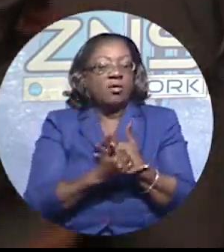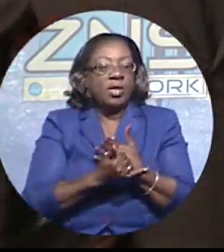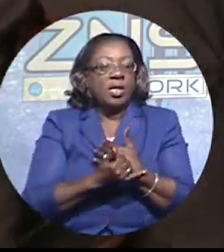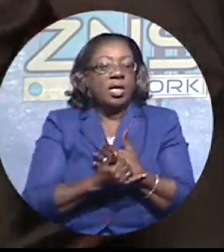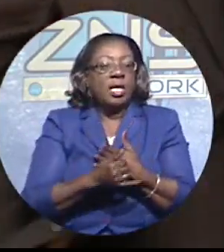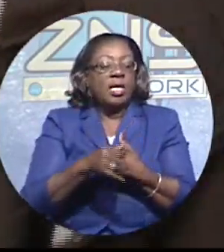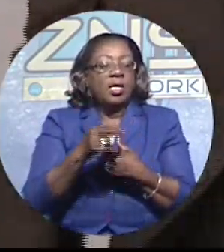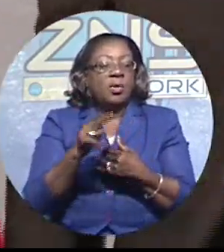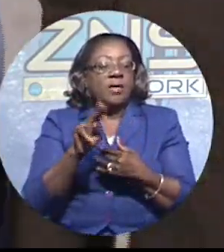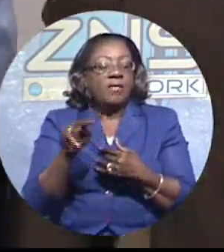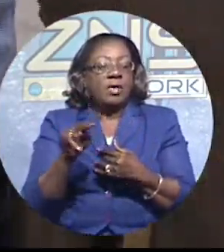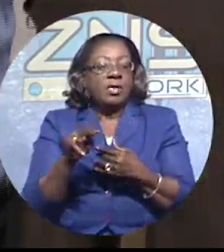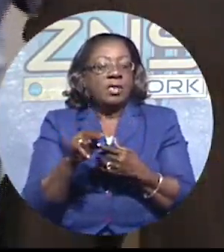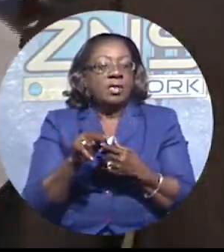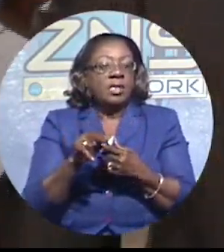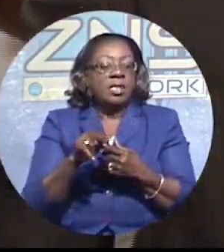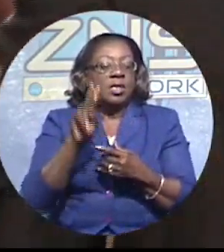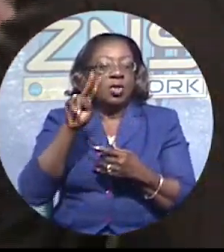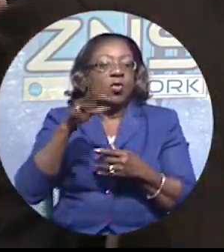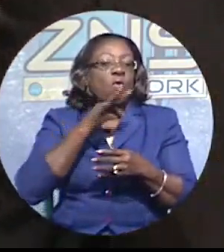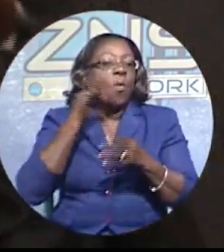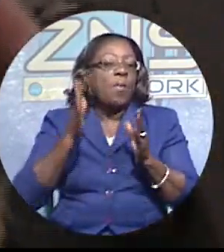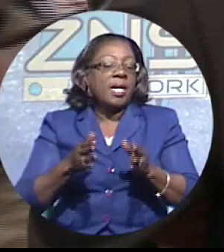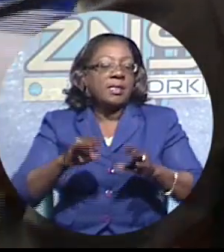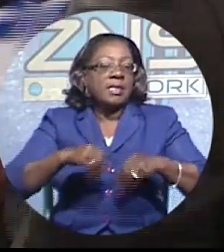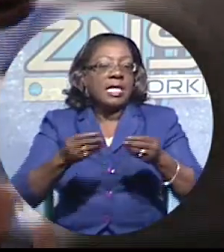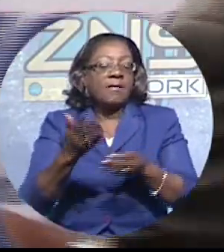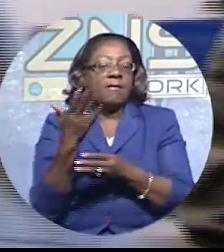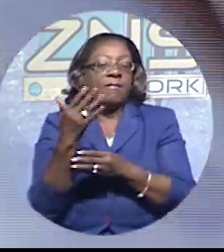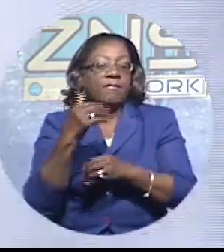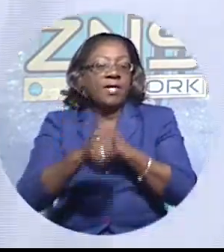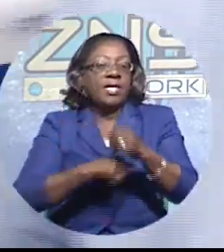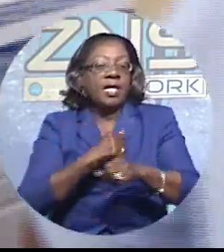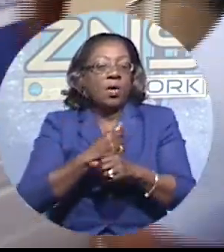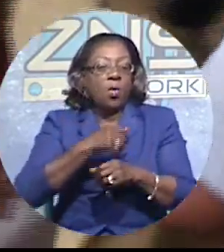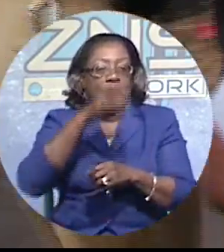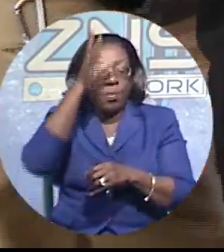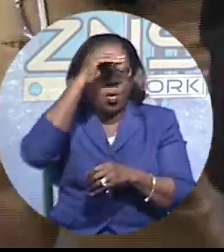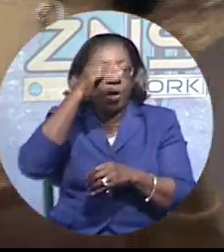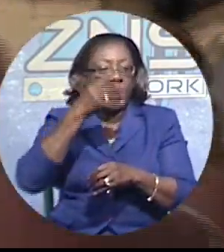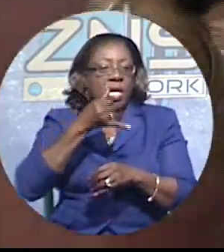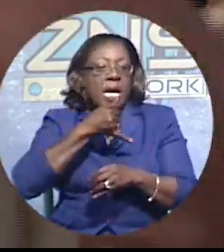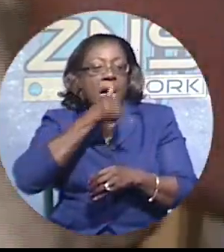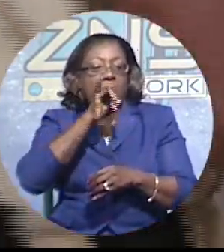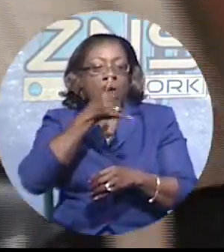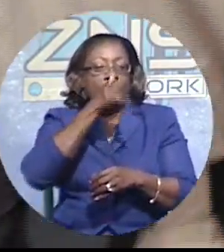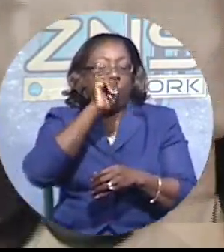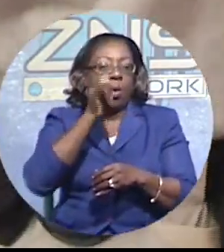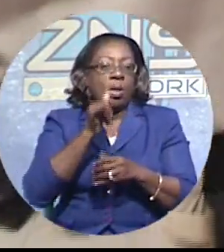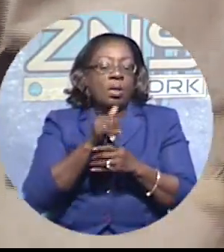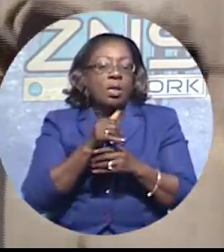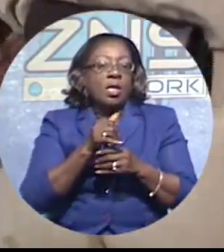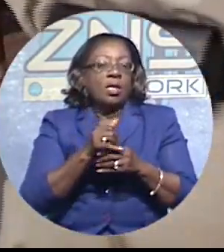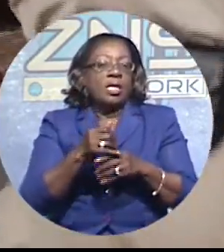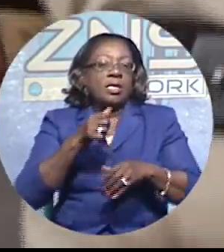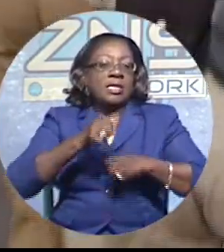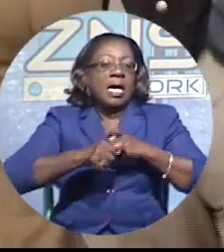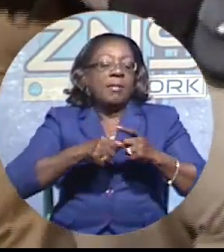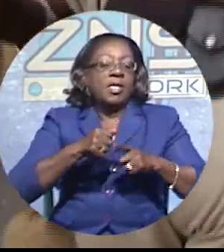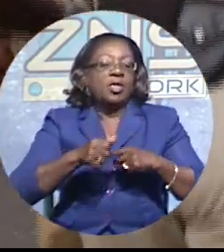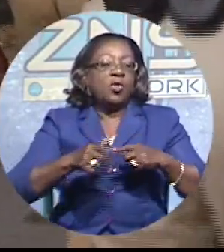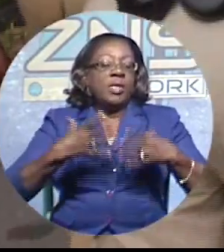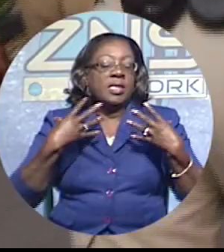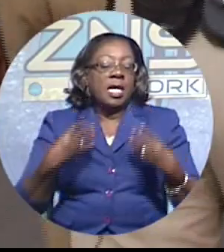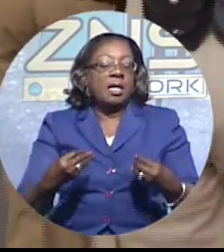and February 1st, 2014, the two pastors gave a 15-year-old boy an intoxicating liquor in a manner likely to cause injury to